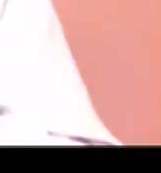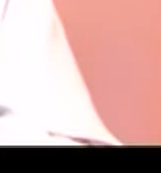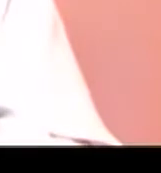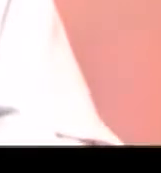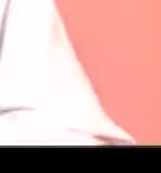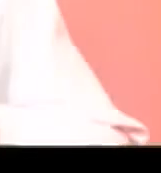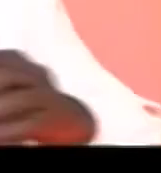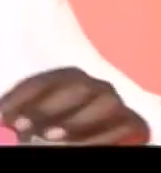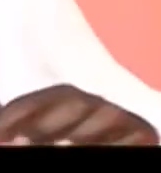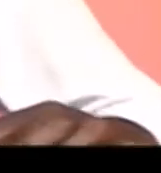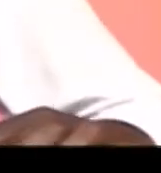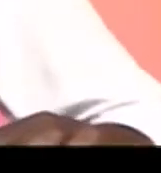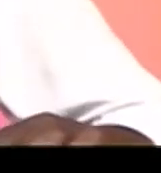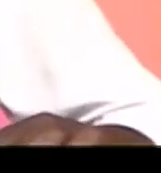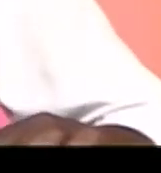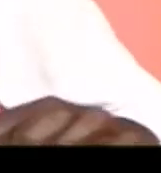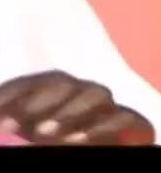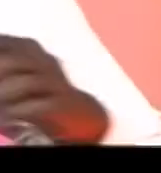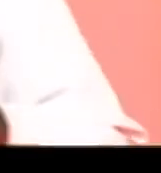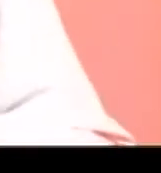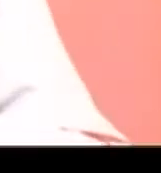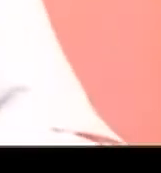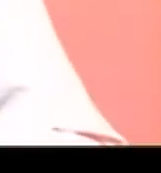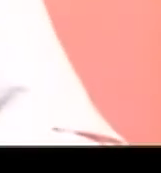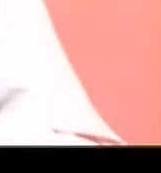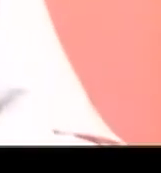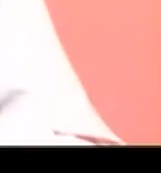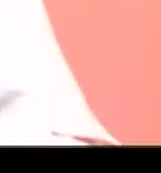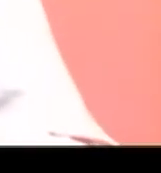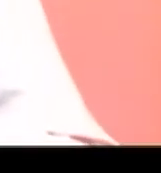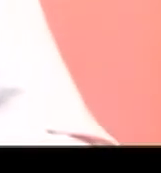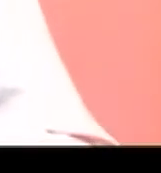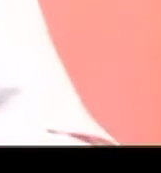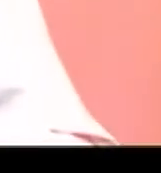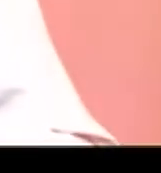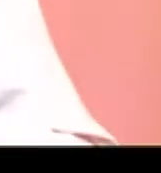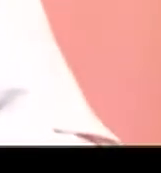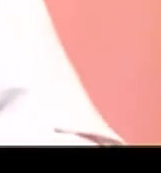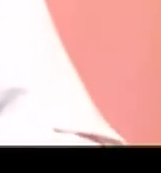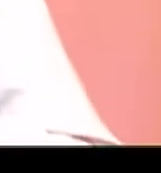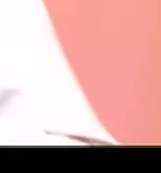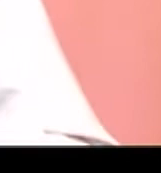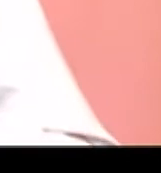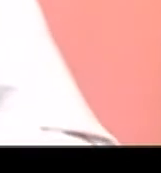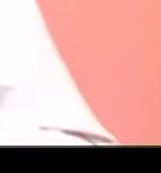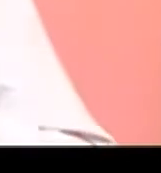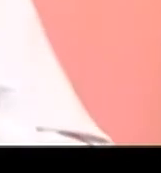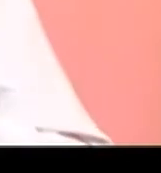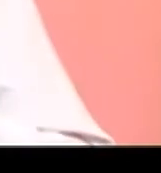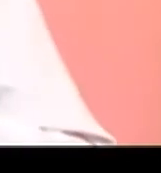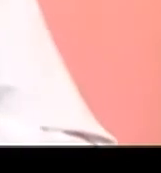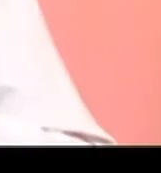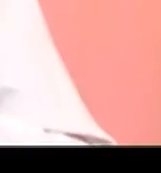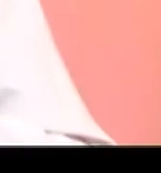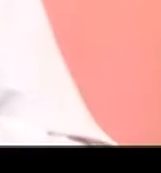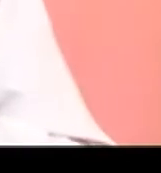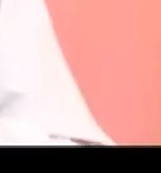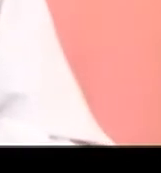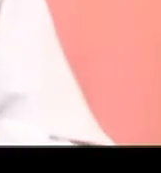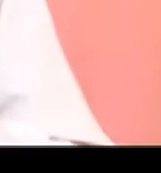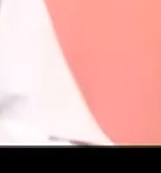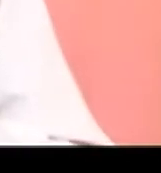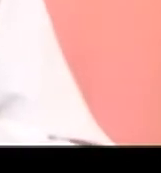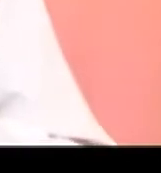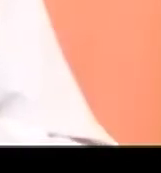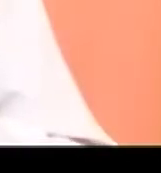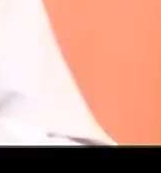the other locusts, and the locust swarm, my great army that I sent among you. You will have plenty